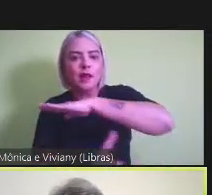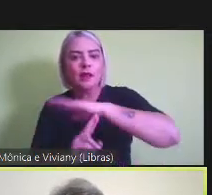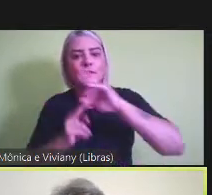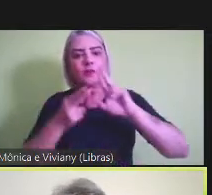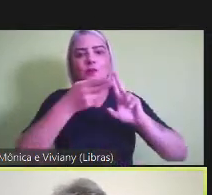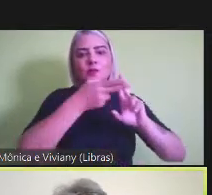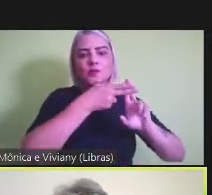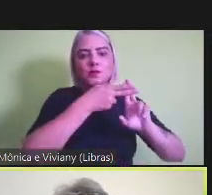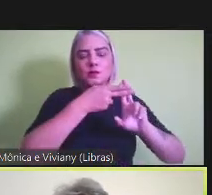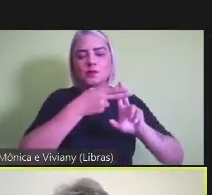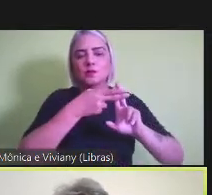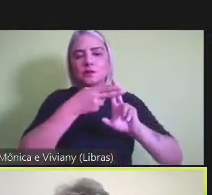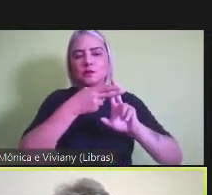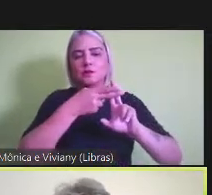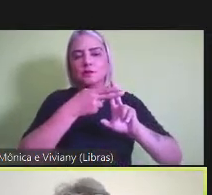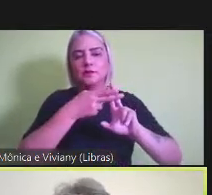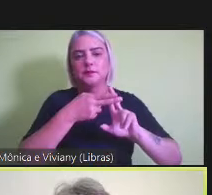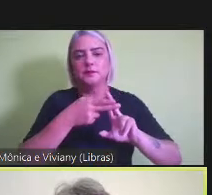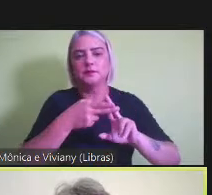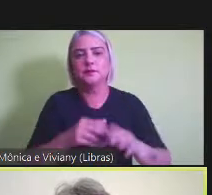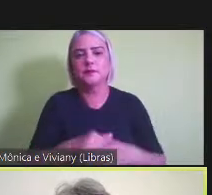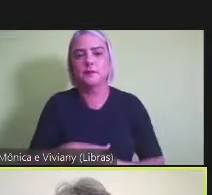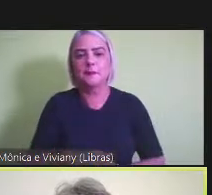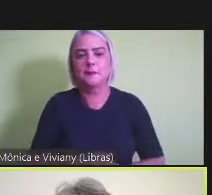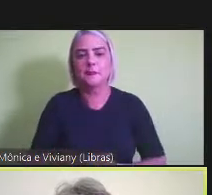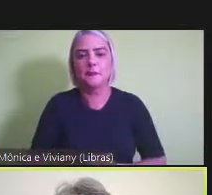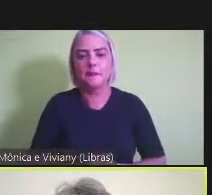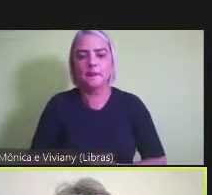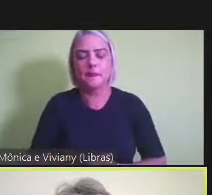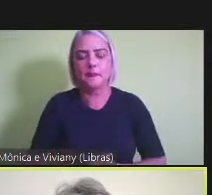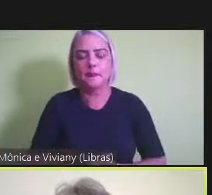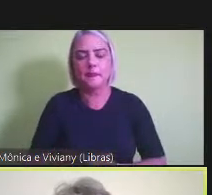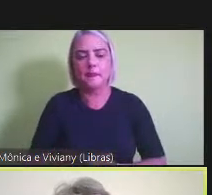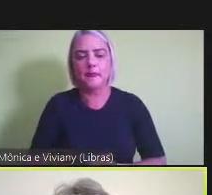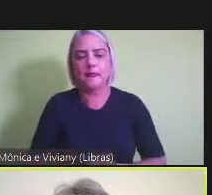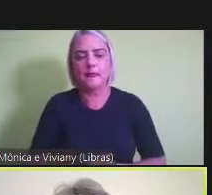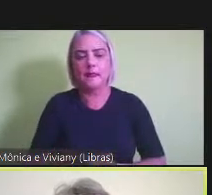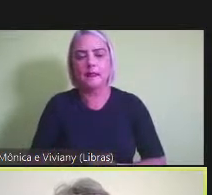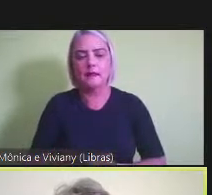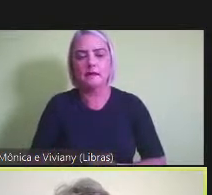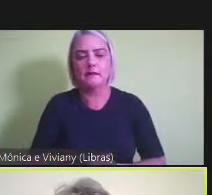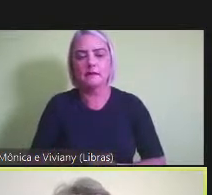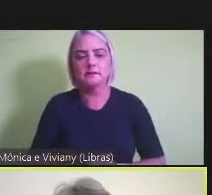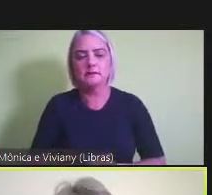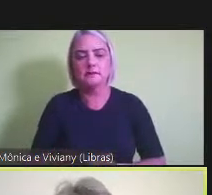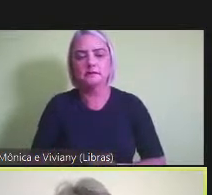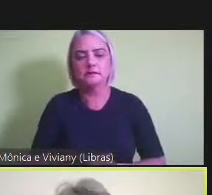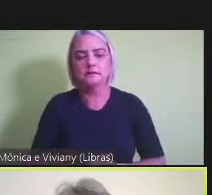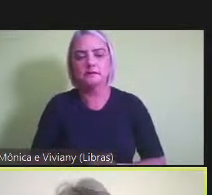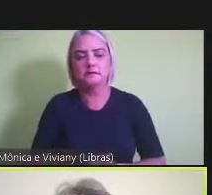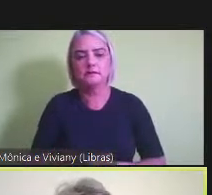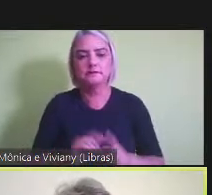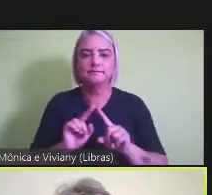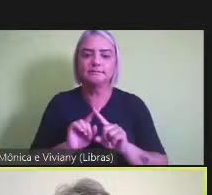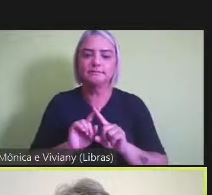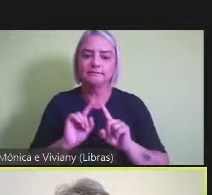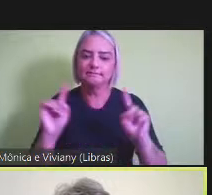this bridge is a bridge in Sul, so you can go to the next slide. Let's go a little bit